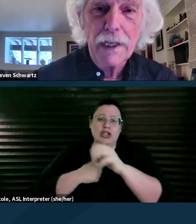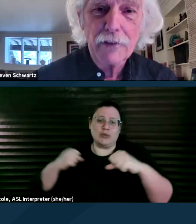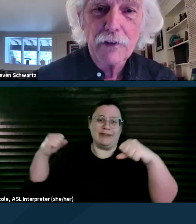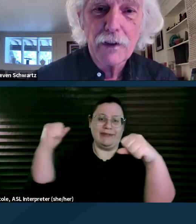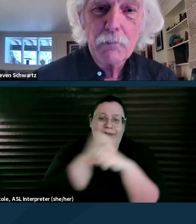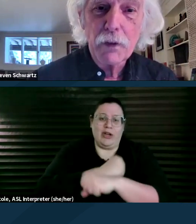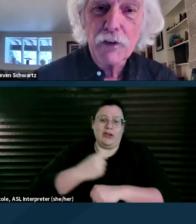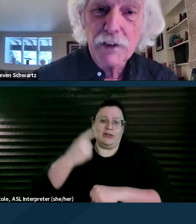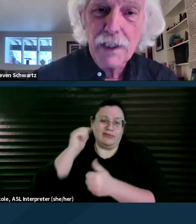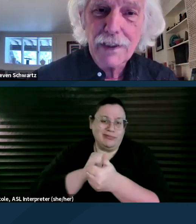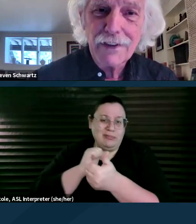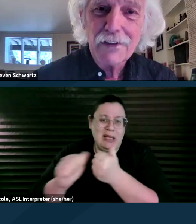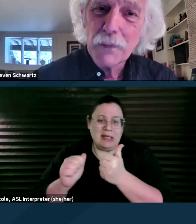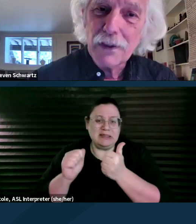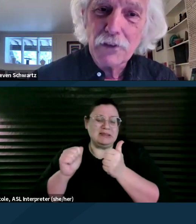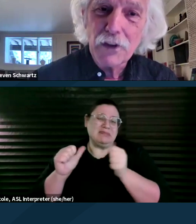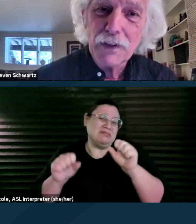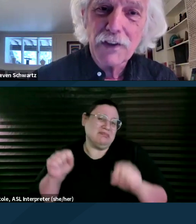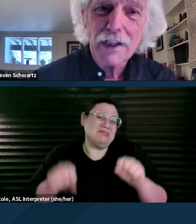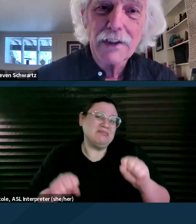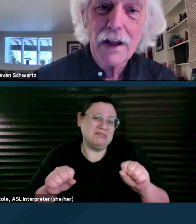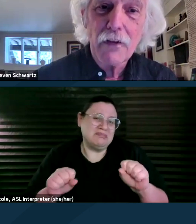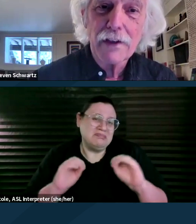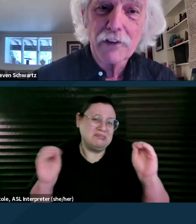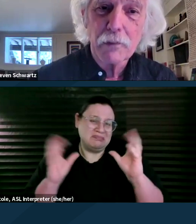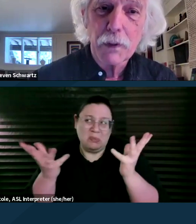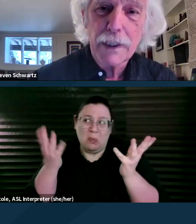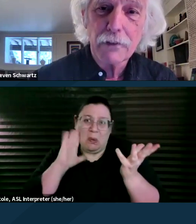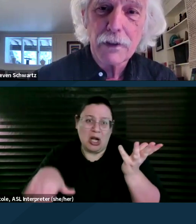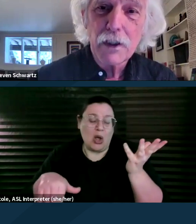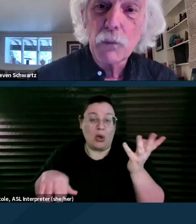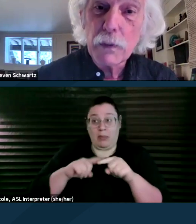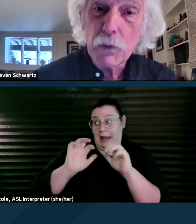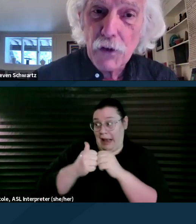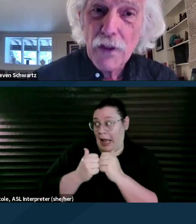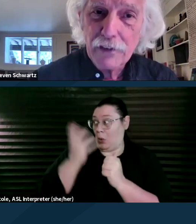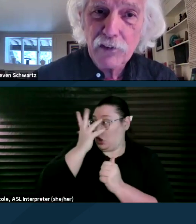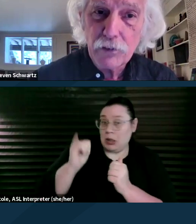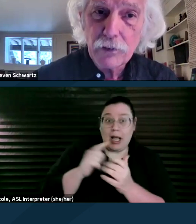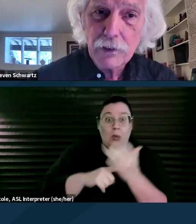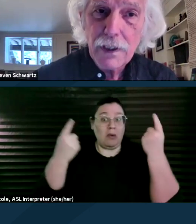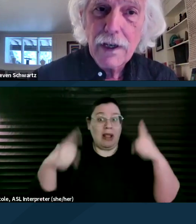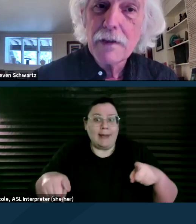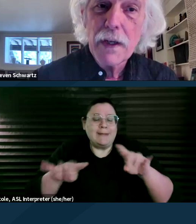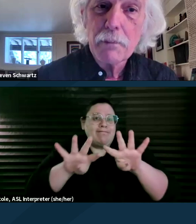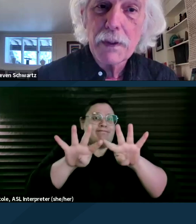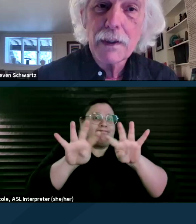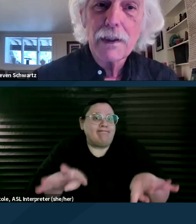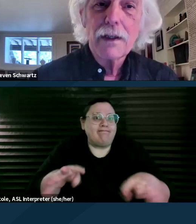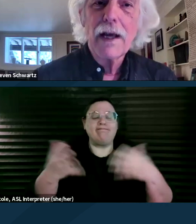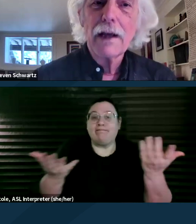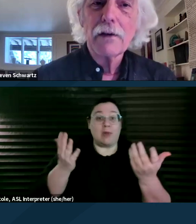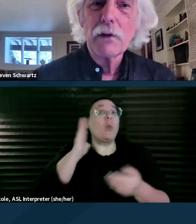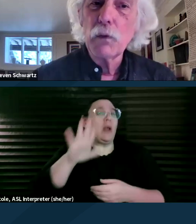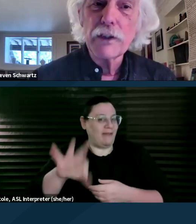hard to pass. But for today, we don't know exactly how that is going to play out. We will know that soon, and it may